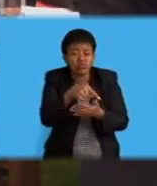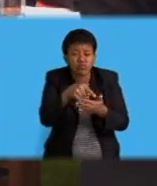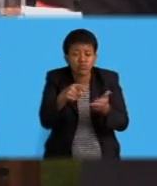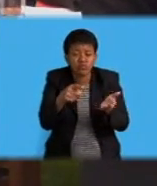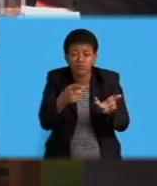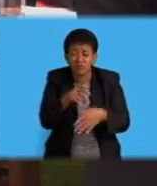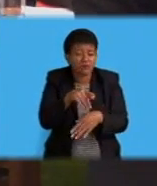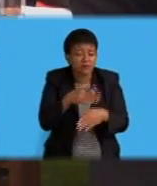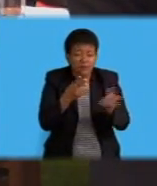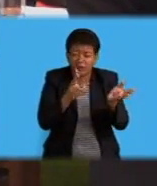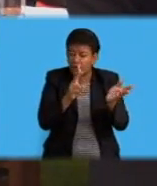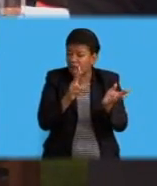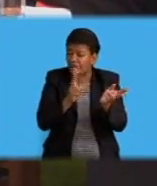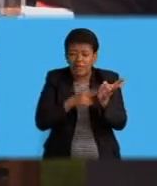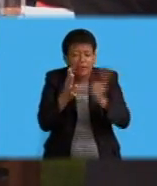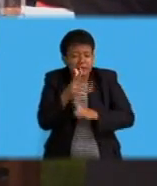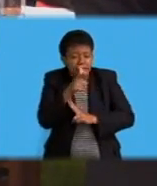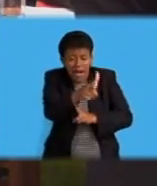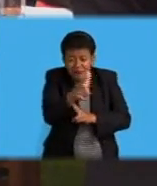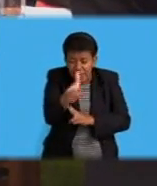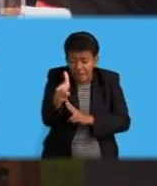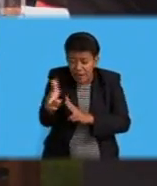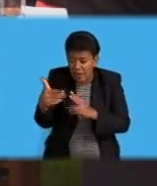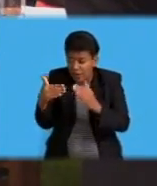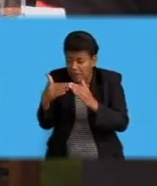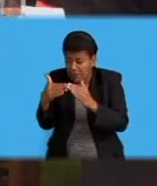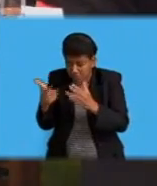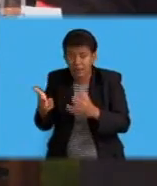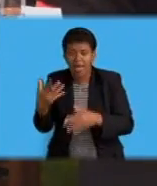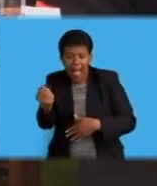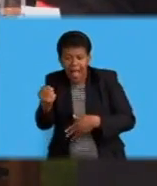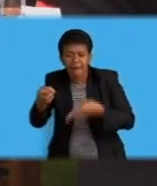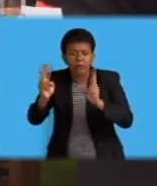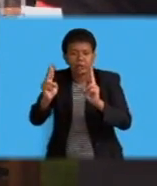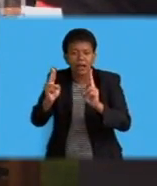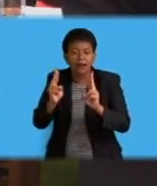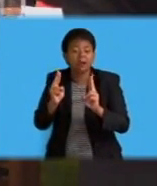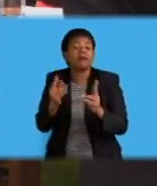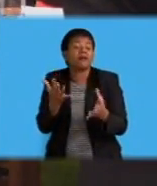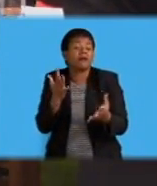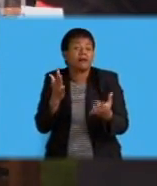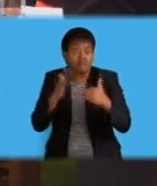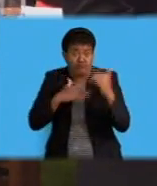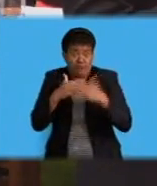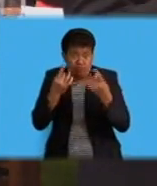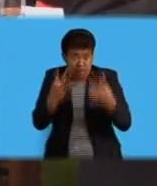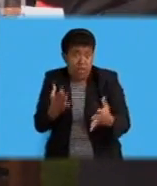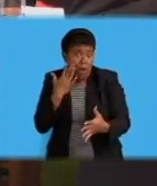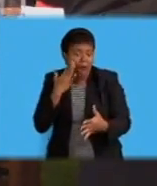that will be the campus where we'll have the dormitory ready early next year. So that.